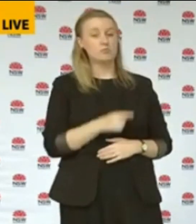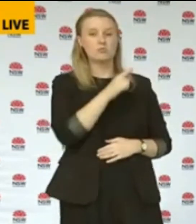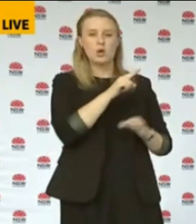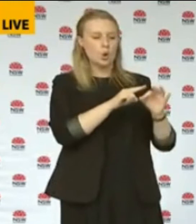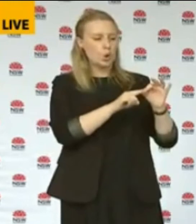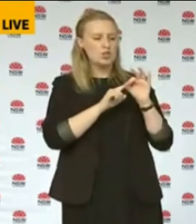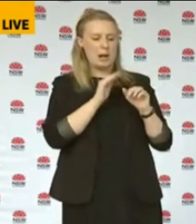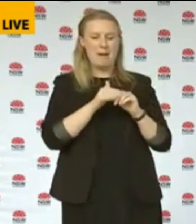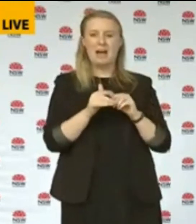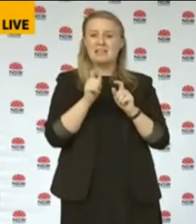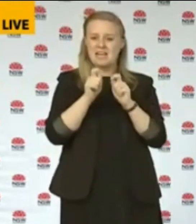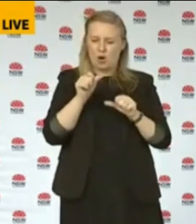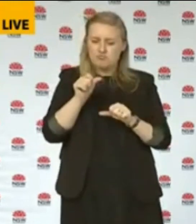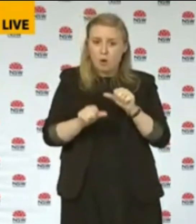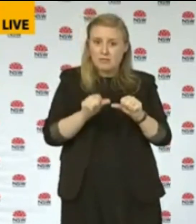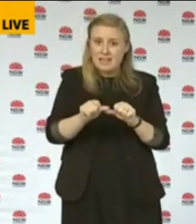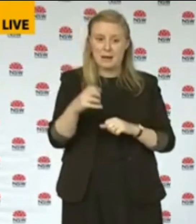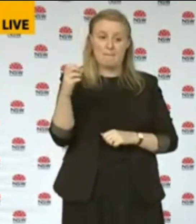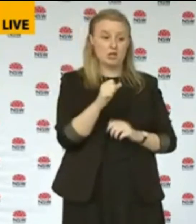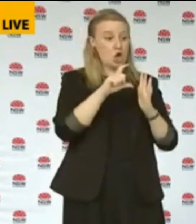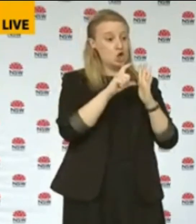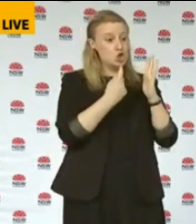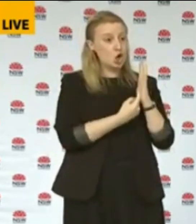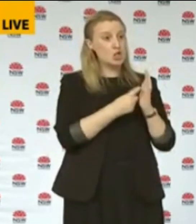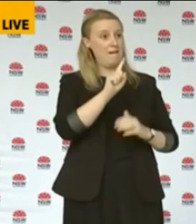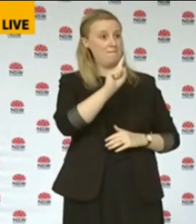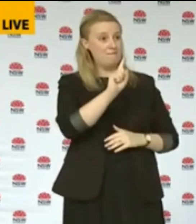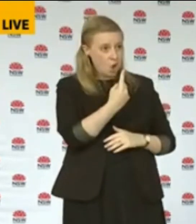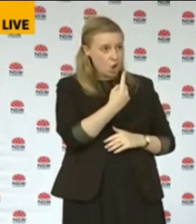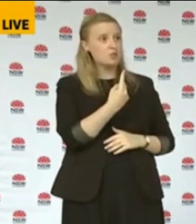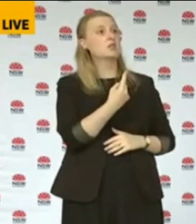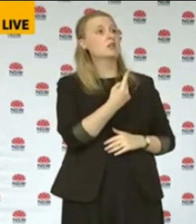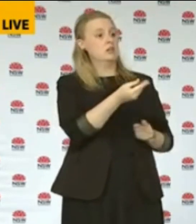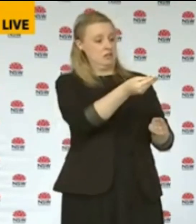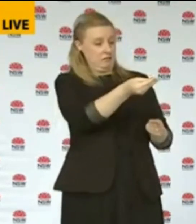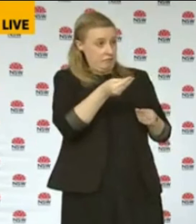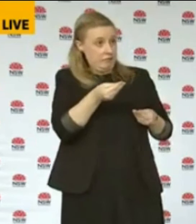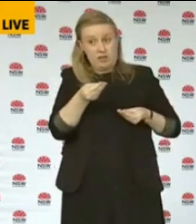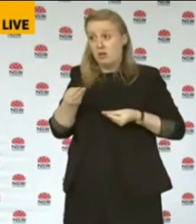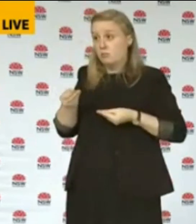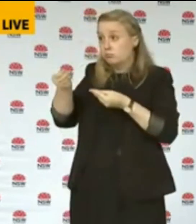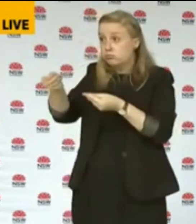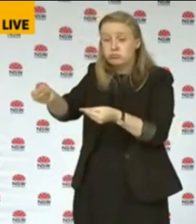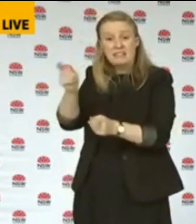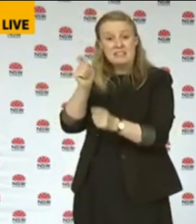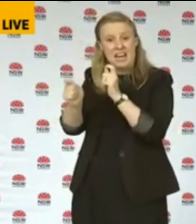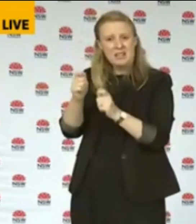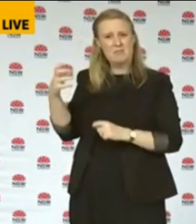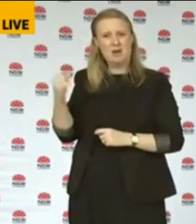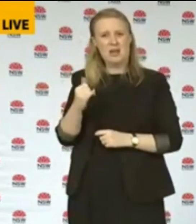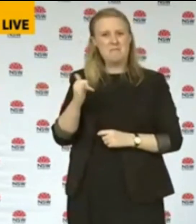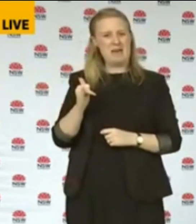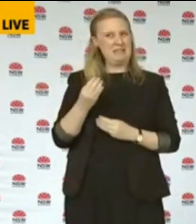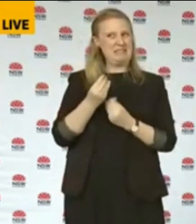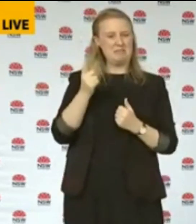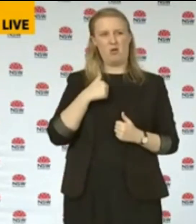to the testing clinic. No, that would only be if you went. That would only be if you went to a GP first. But we run clinics right across there. In that